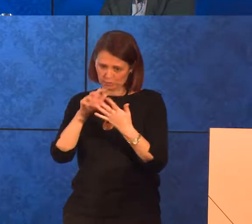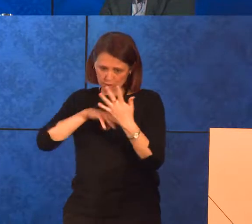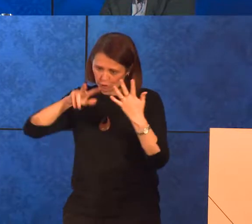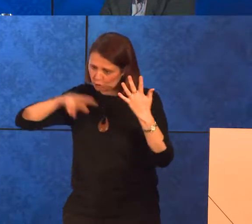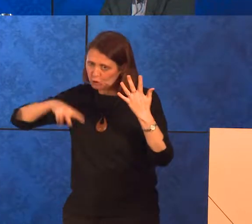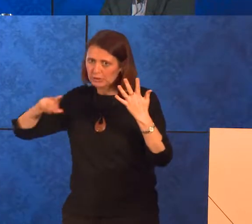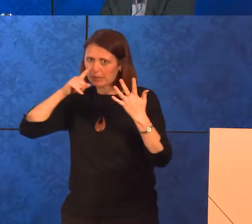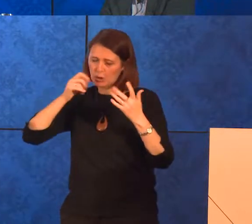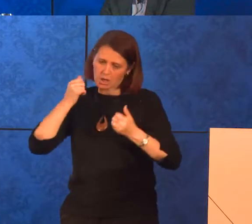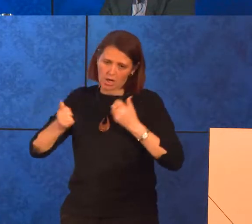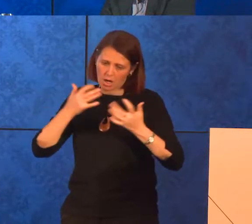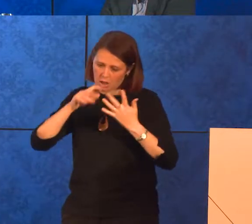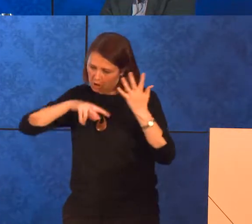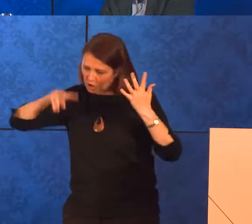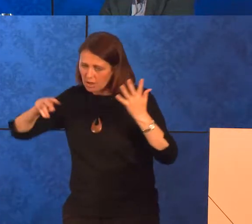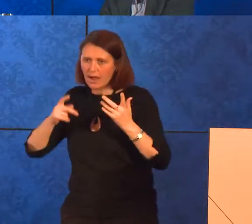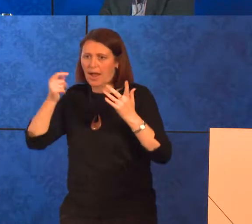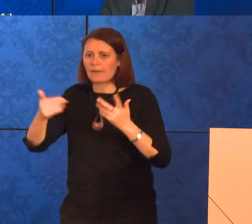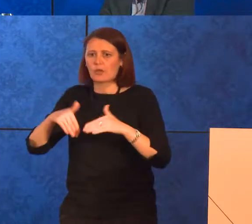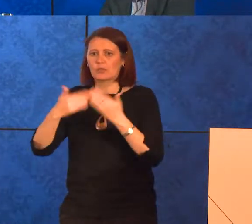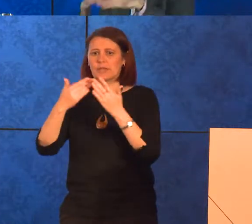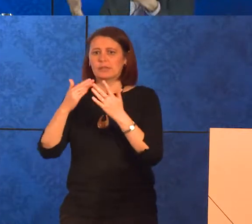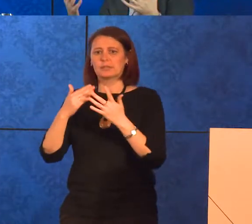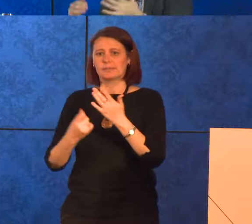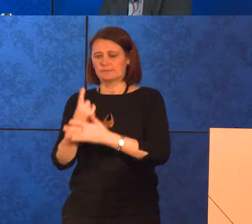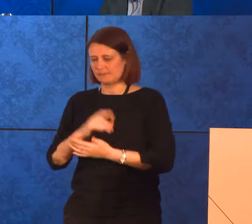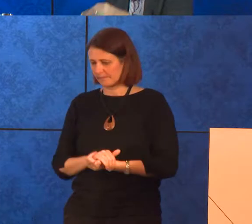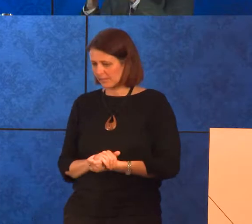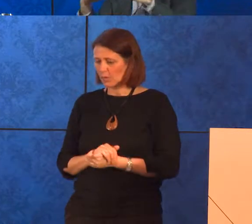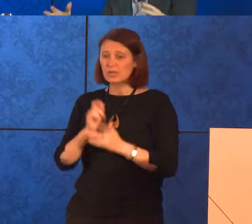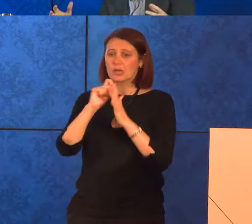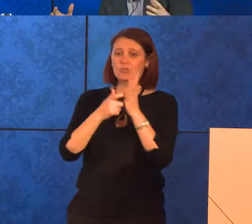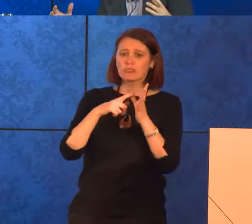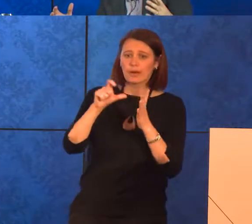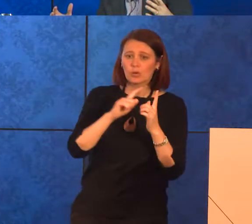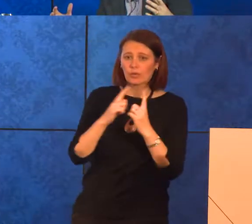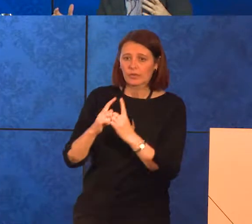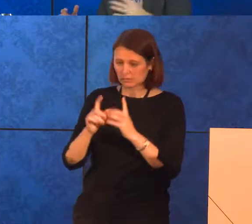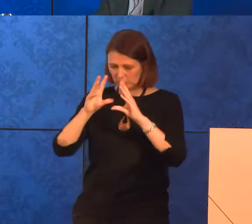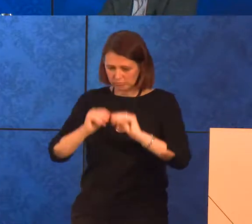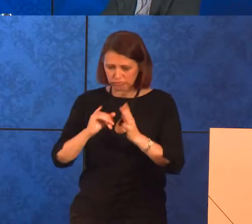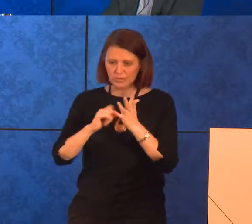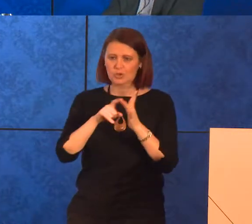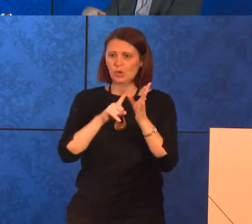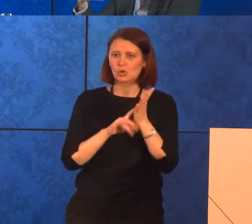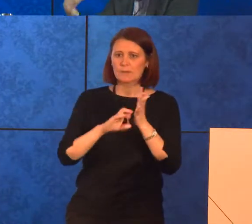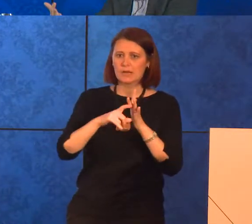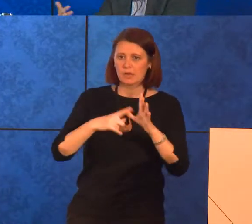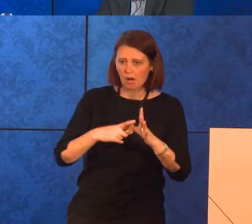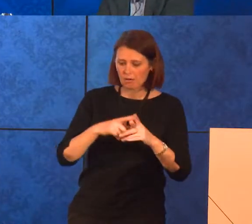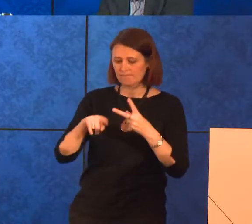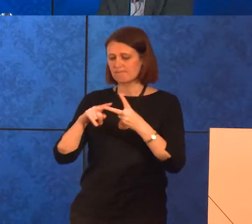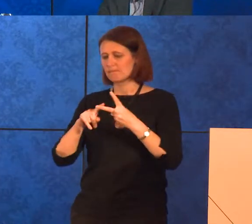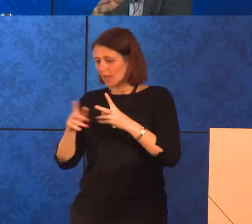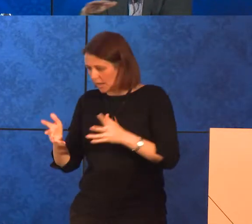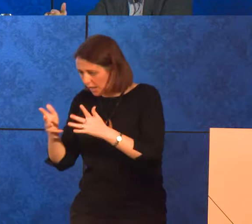for days on end after those hearings were occurring. So we did practical things like shut down your social media, encourage